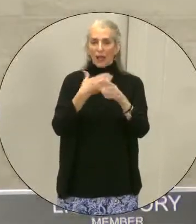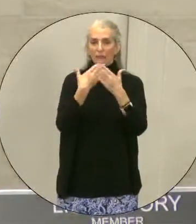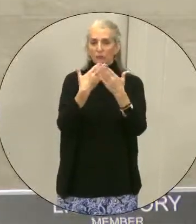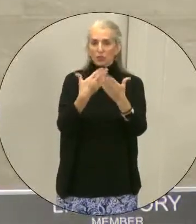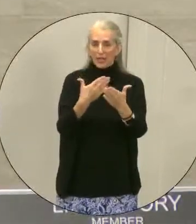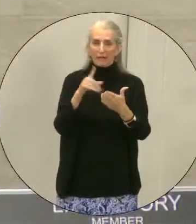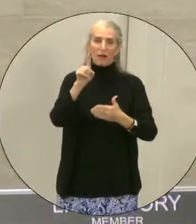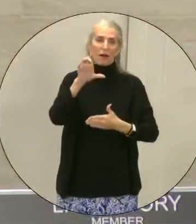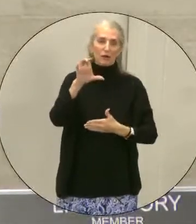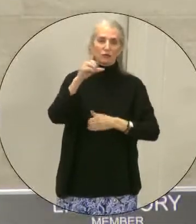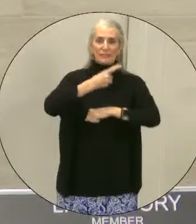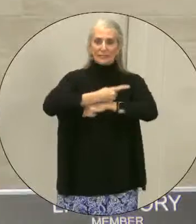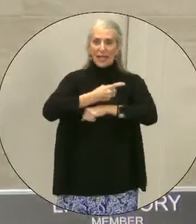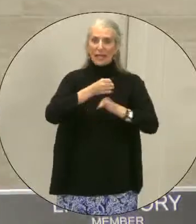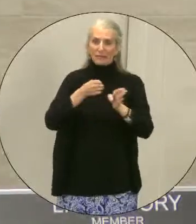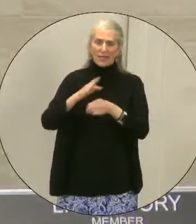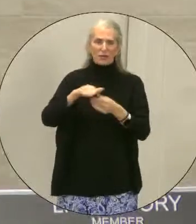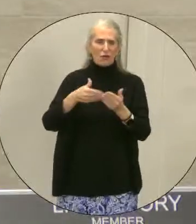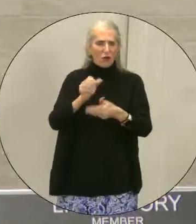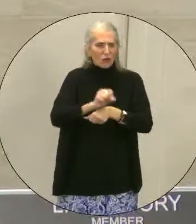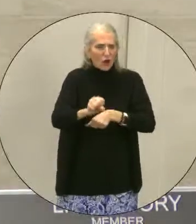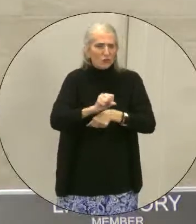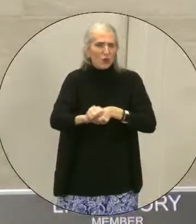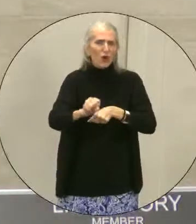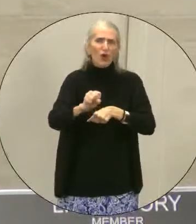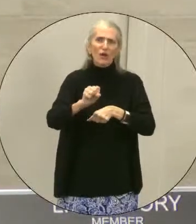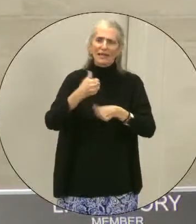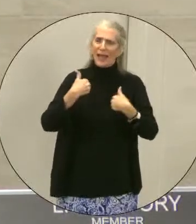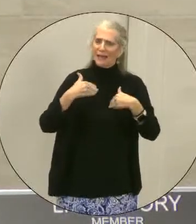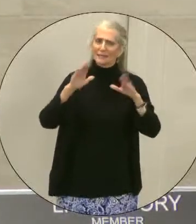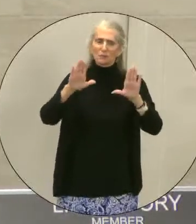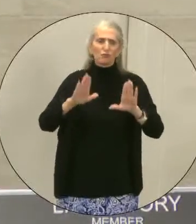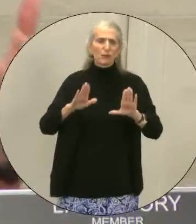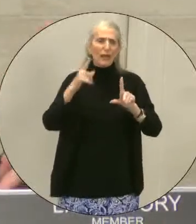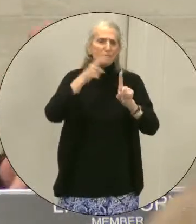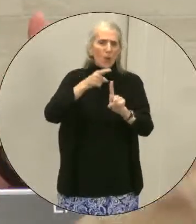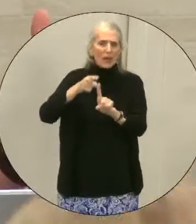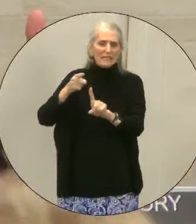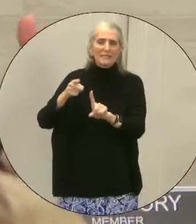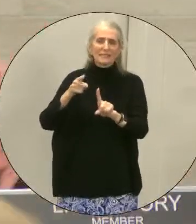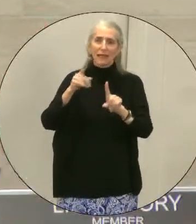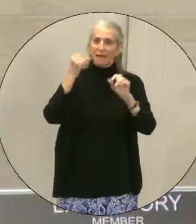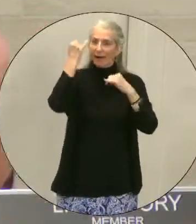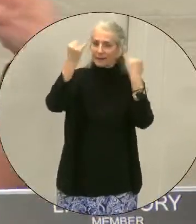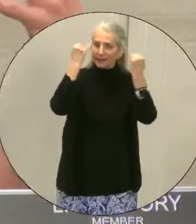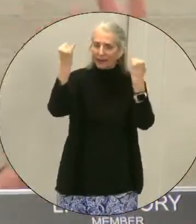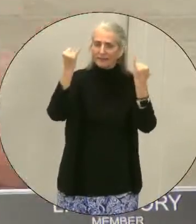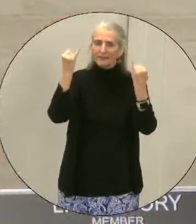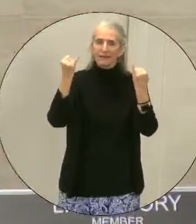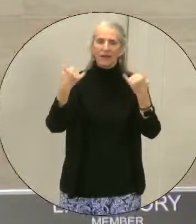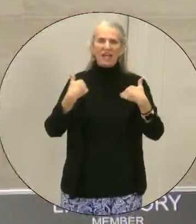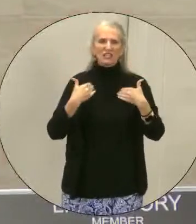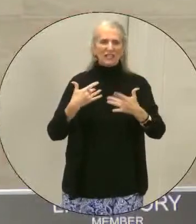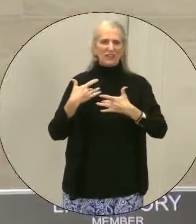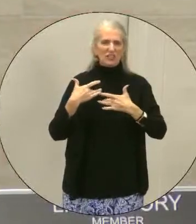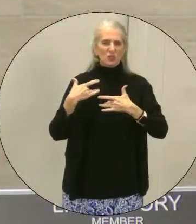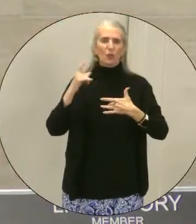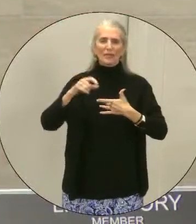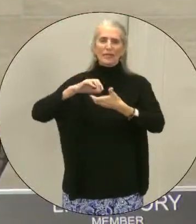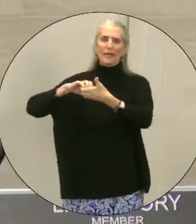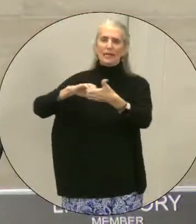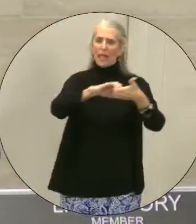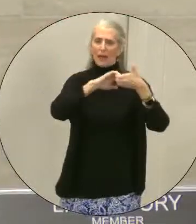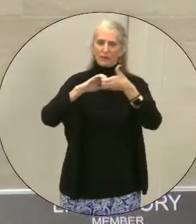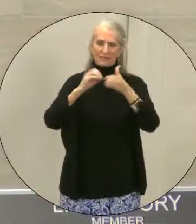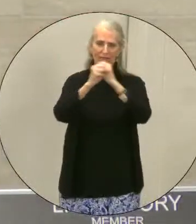100-day plan and all of the hard work, and it had, really great points and ideas. I just have a concern that it needs to be a collaborative vision. So